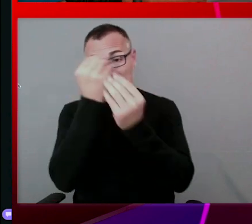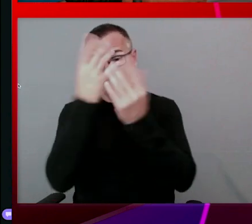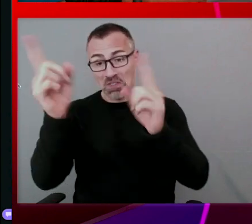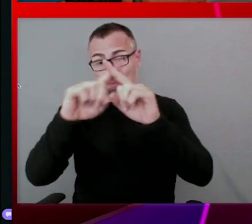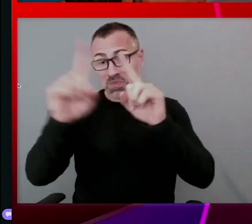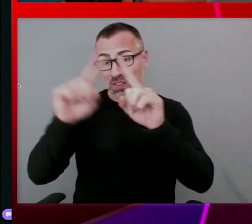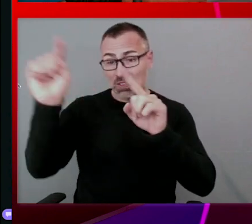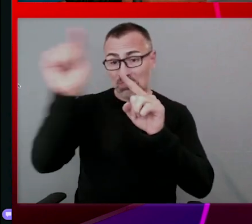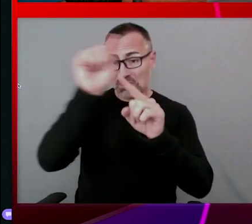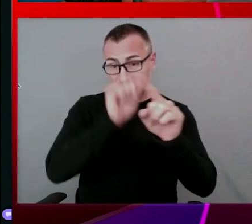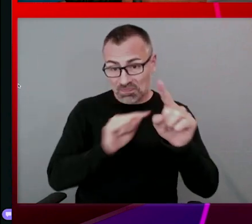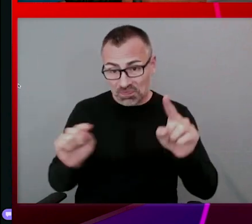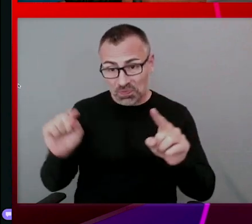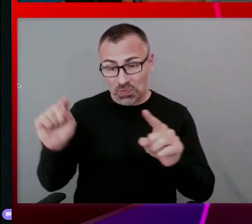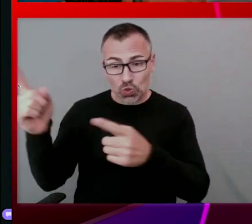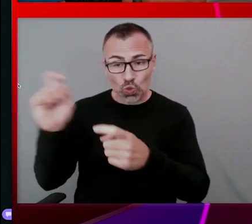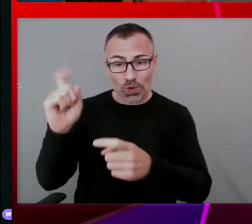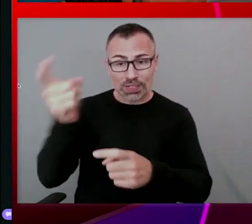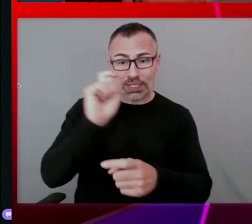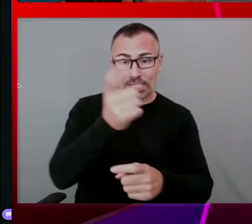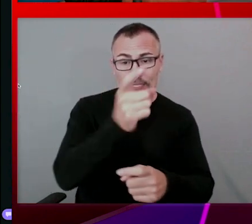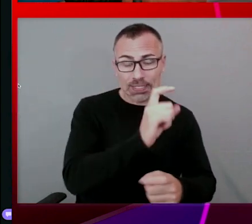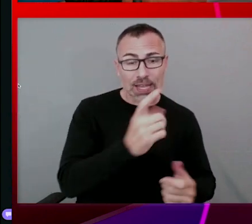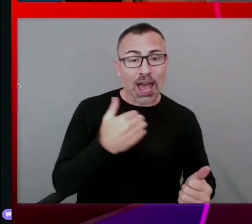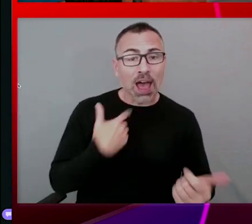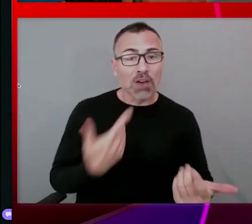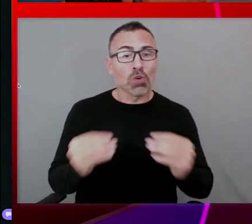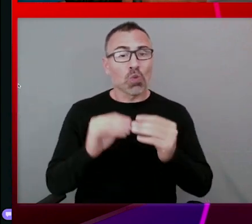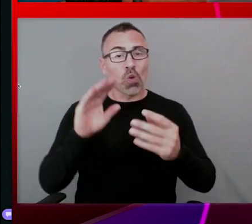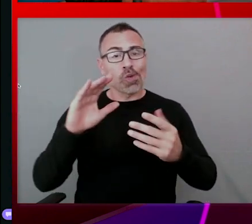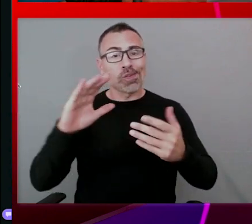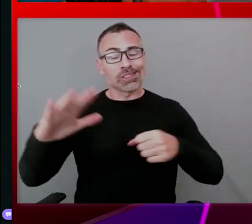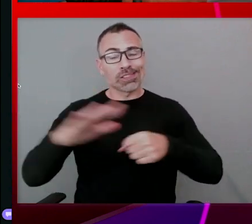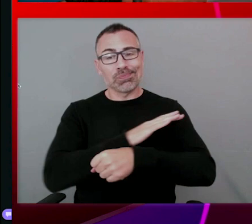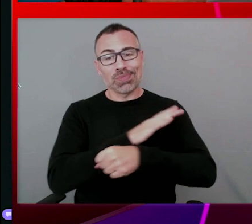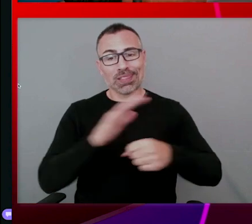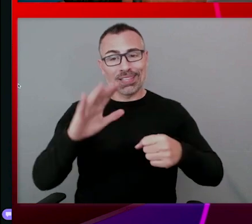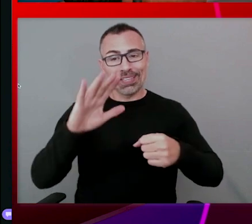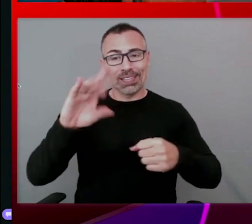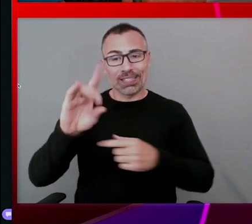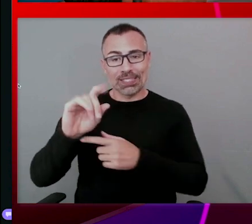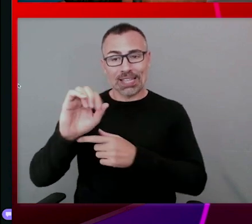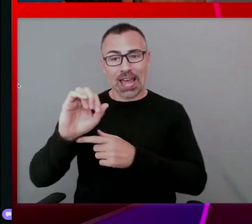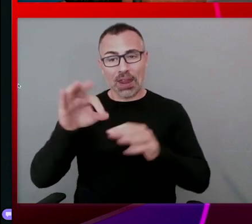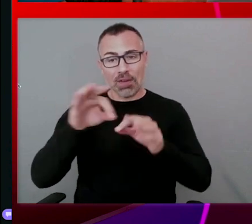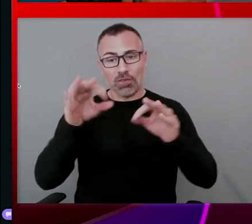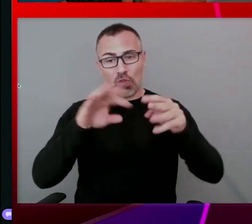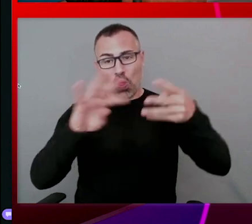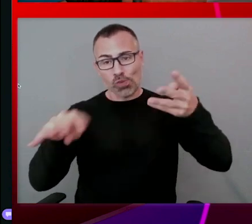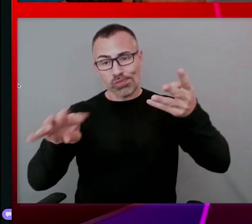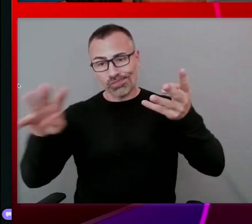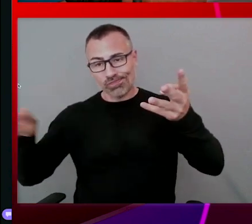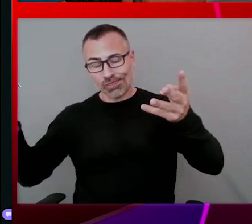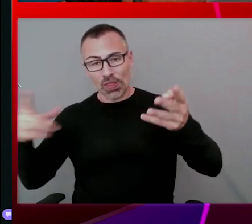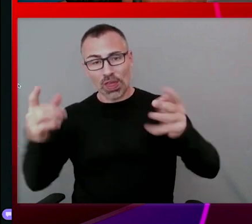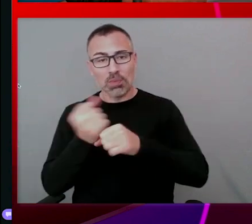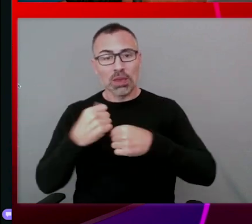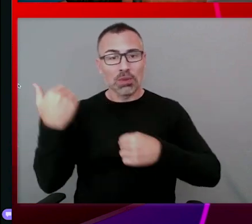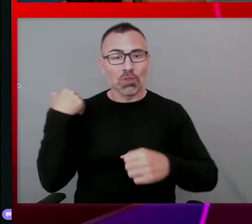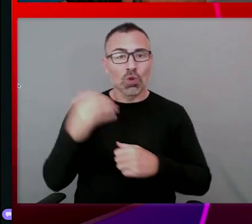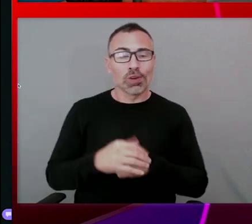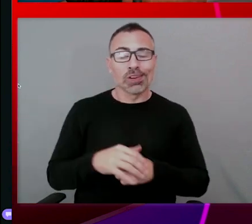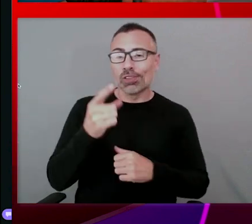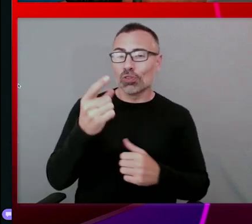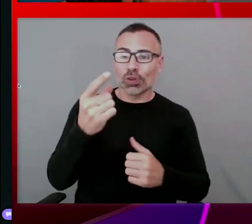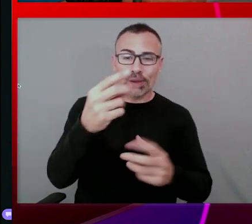a more complete data flow that I've already created before. So you can see that you can pull it from S3, you can pull it